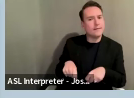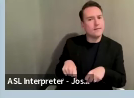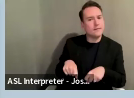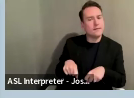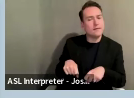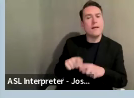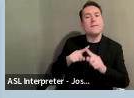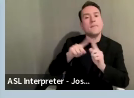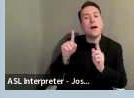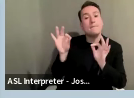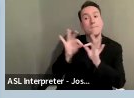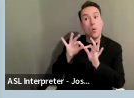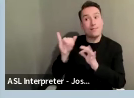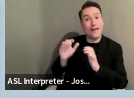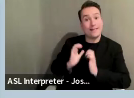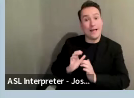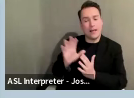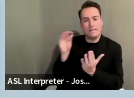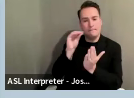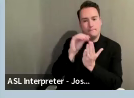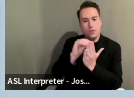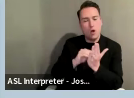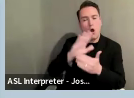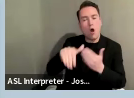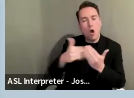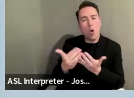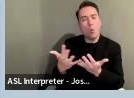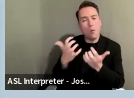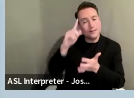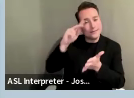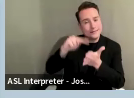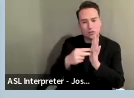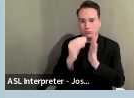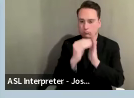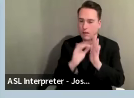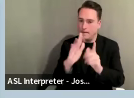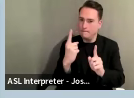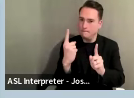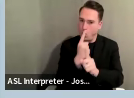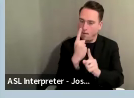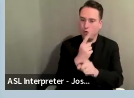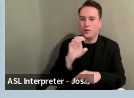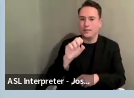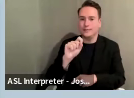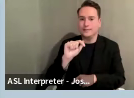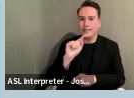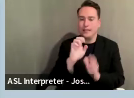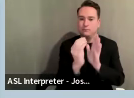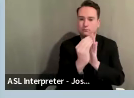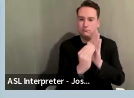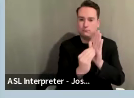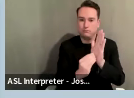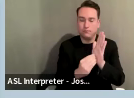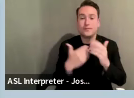that client places all of their intentions and desires in properly executed estate planning documents. So while there is a